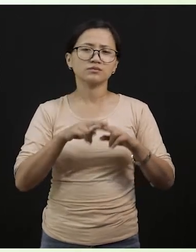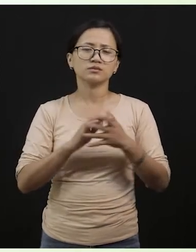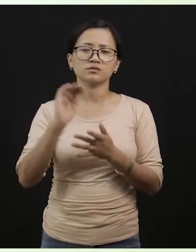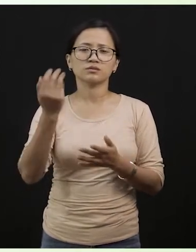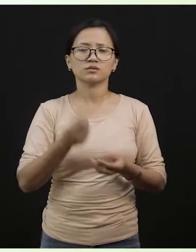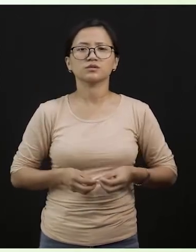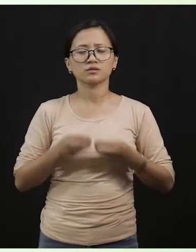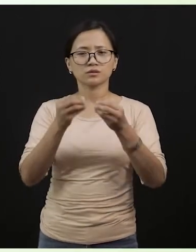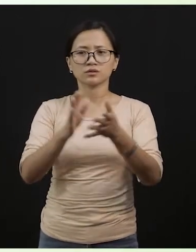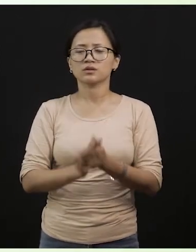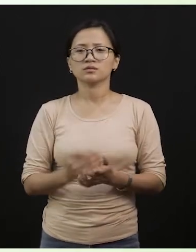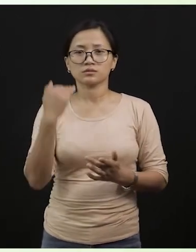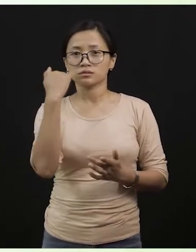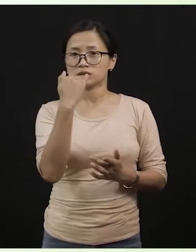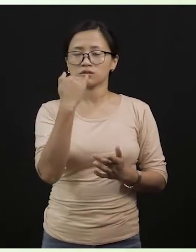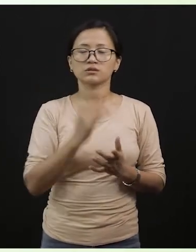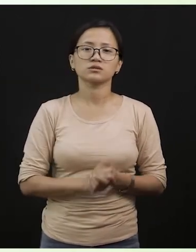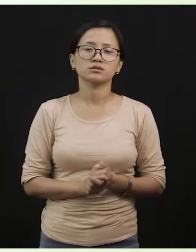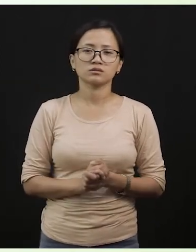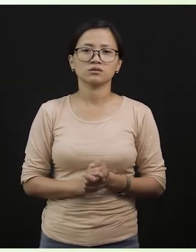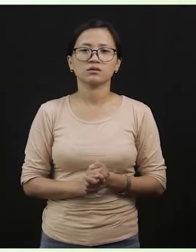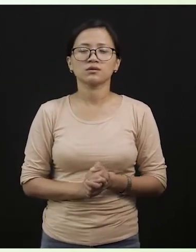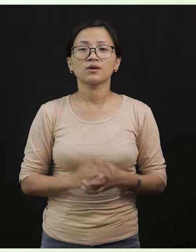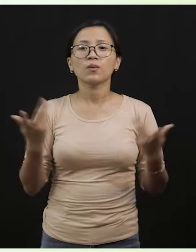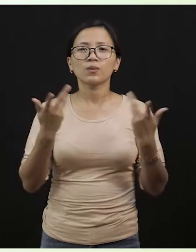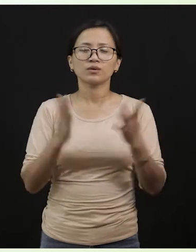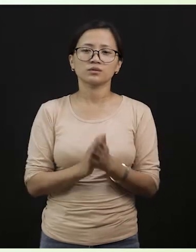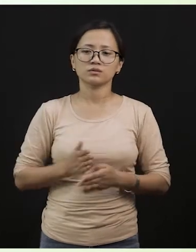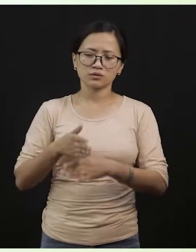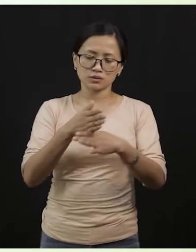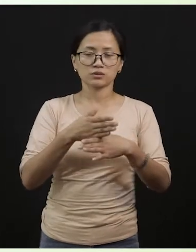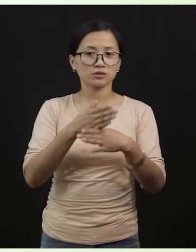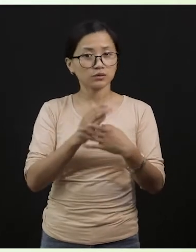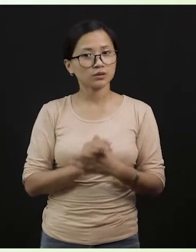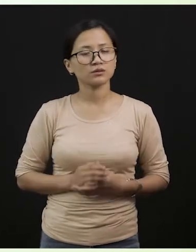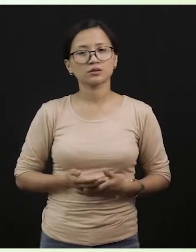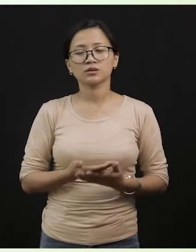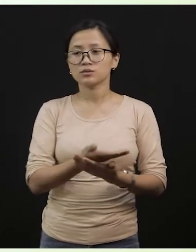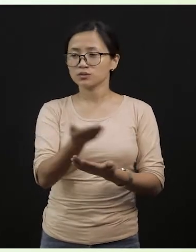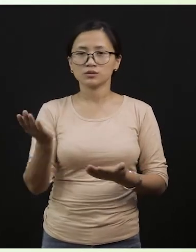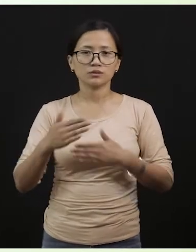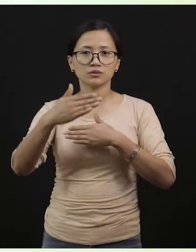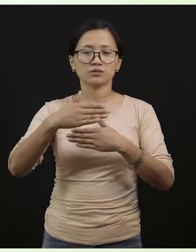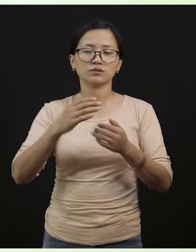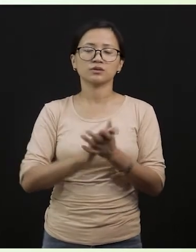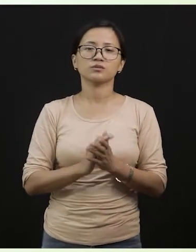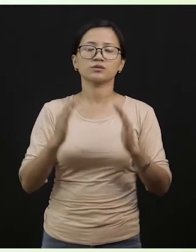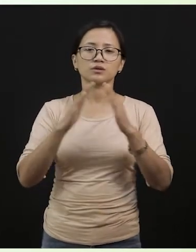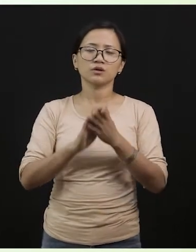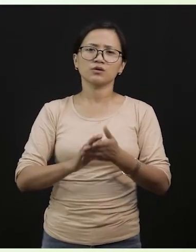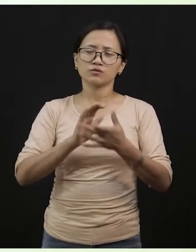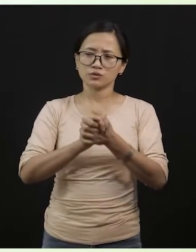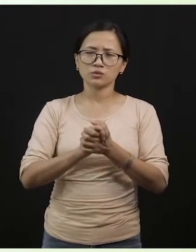and give you some chocolates, so what can you do? You can share your chocolates with your friend who is